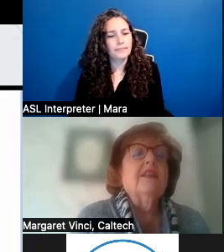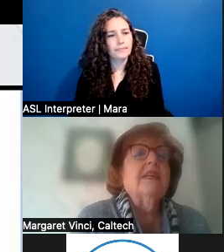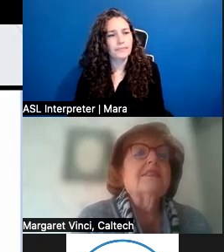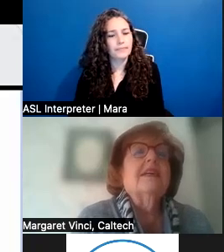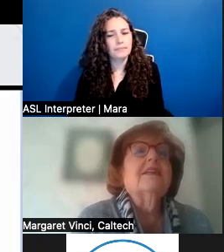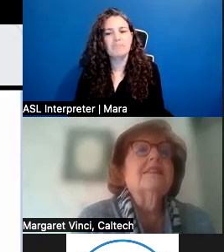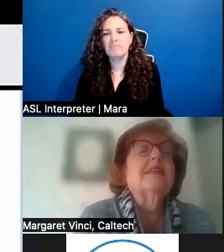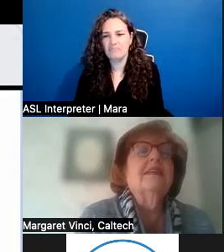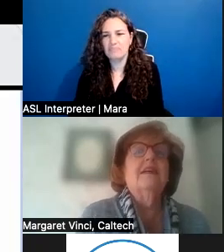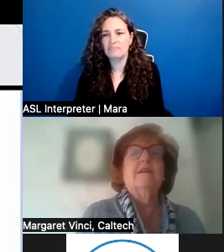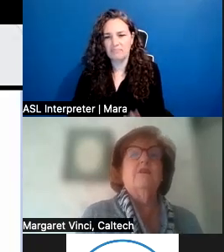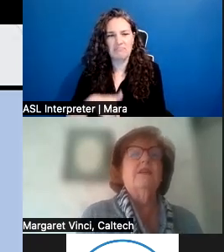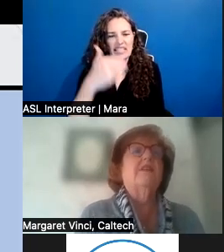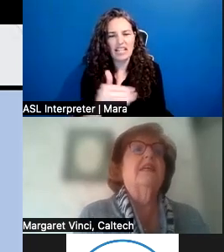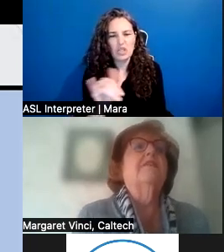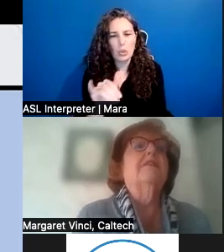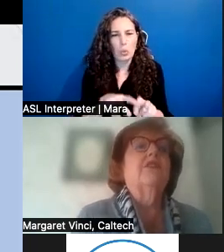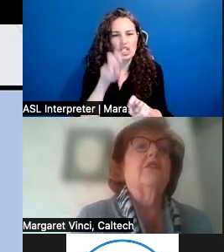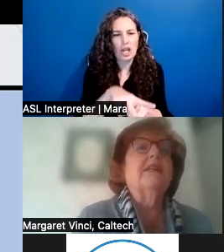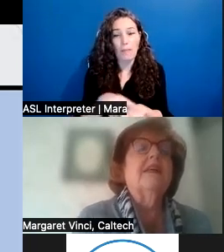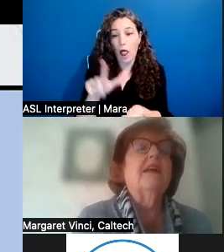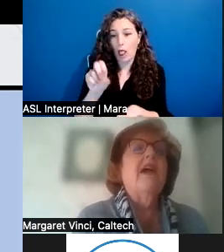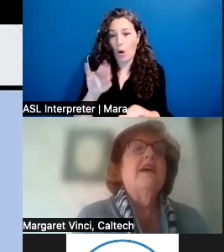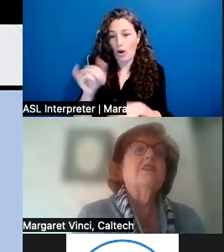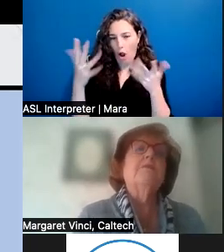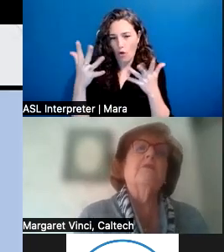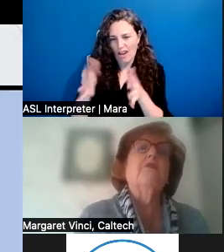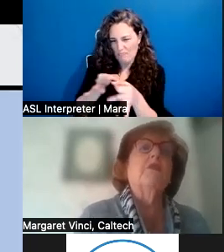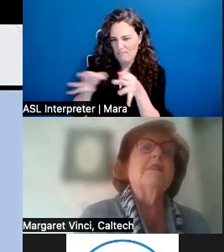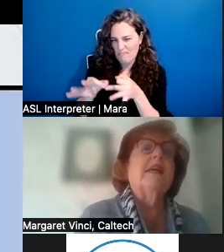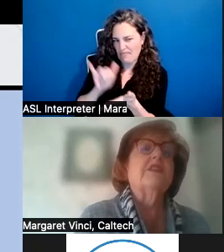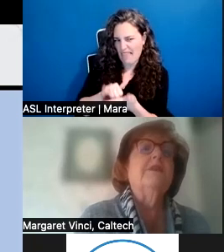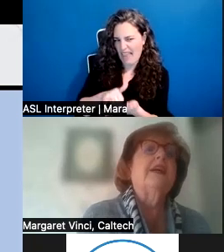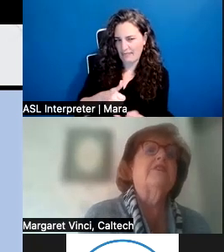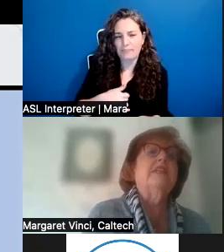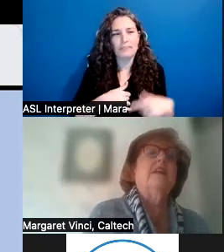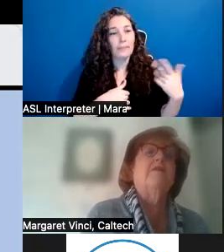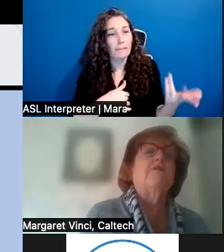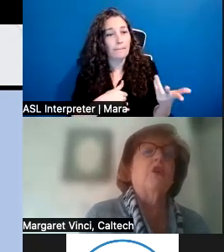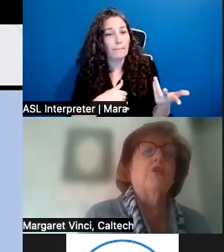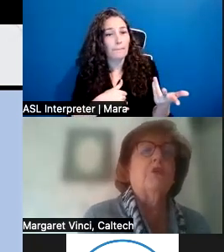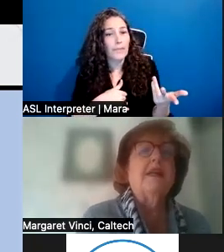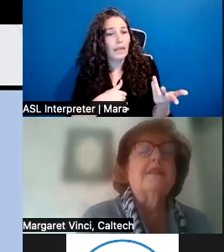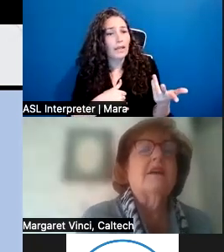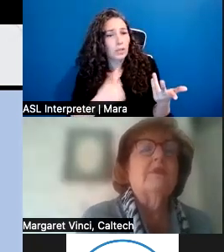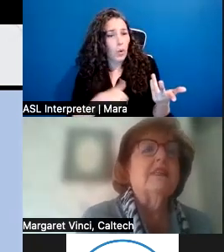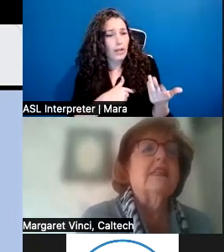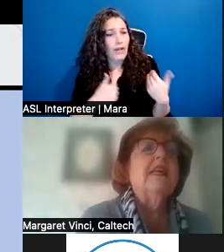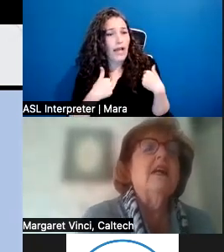You can go to the next slide because Lori's already covered the earthquake itself. So the performance, we've actually had about 4